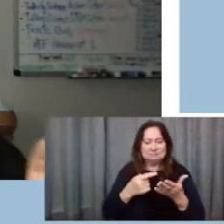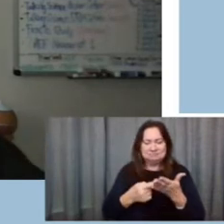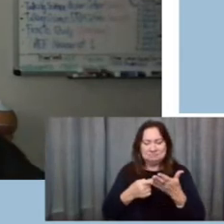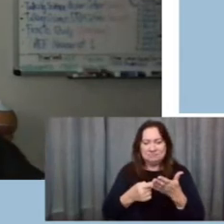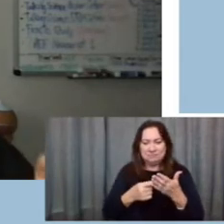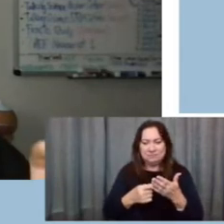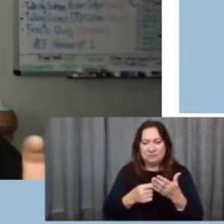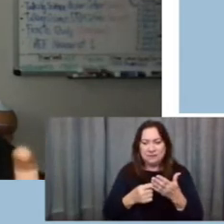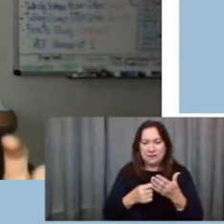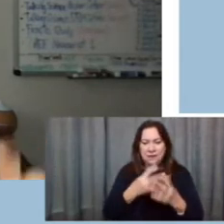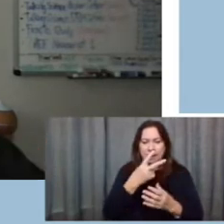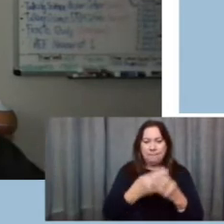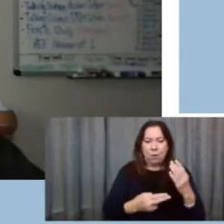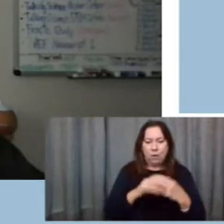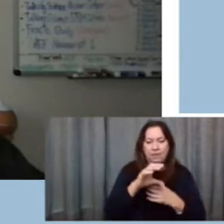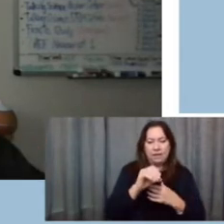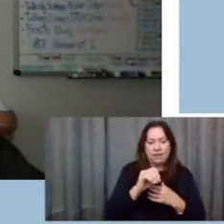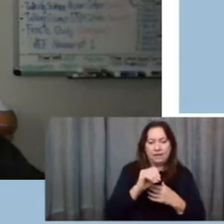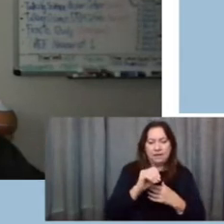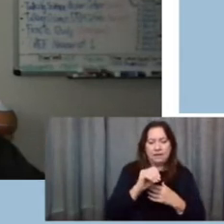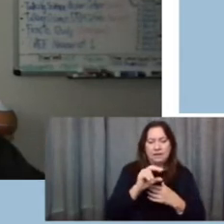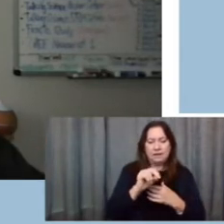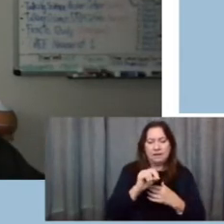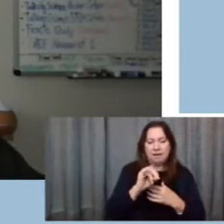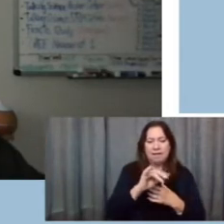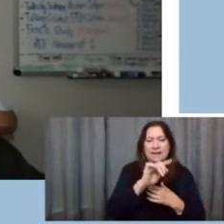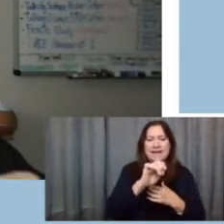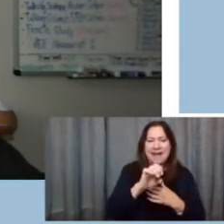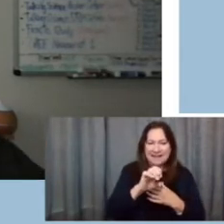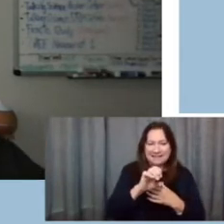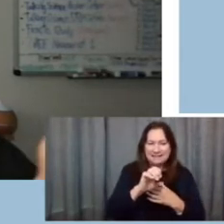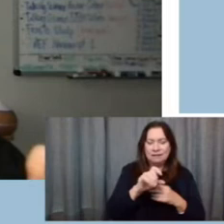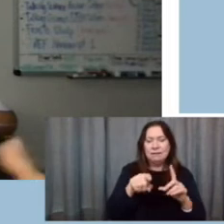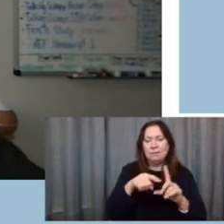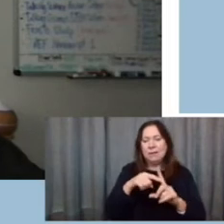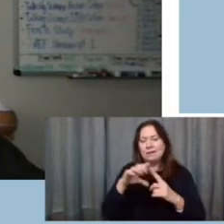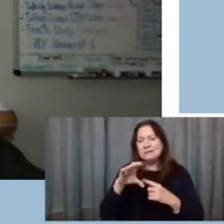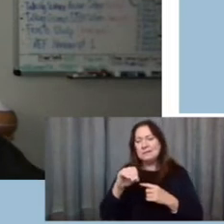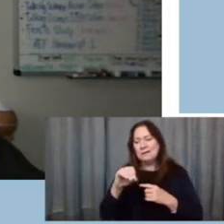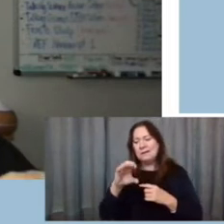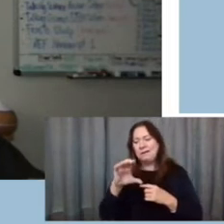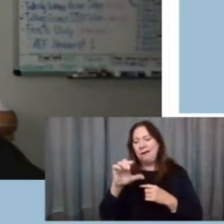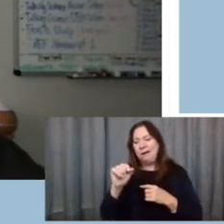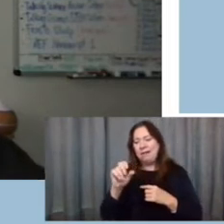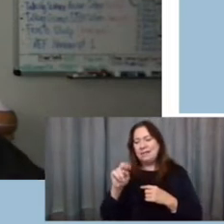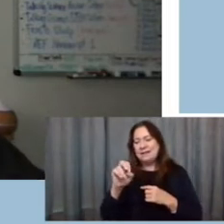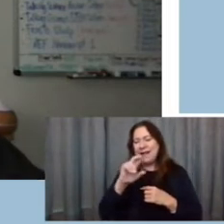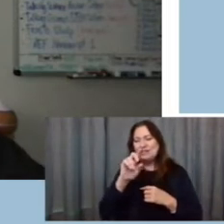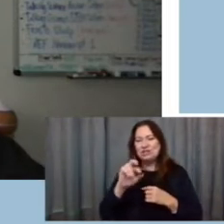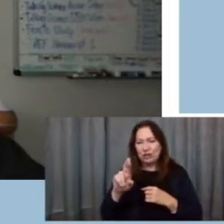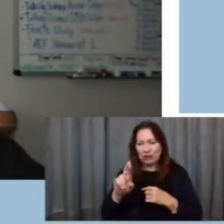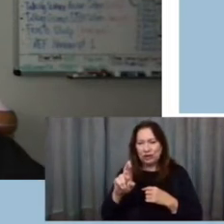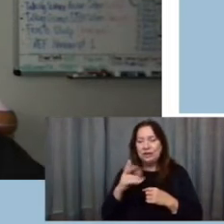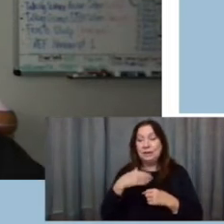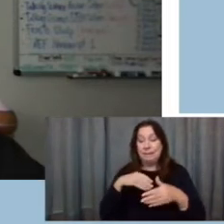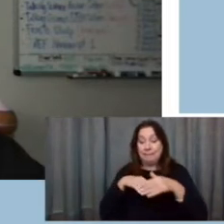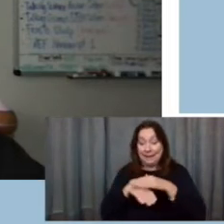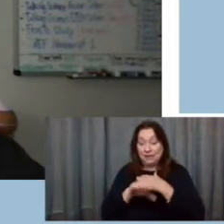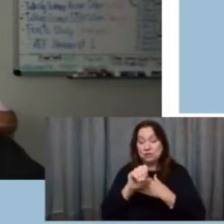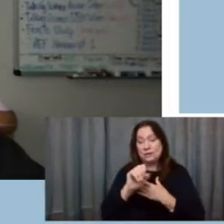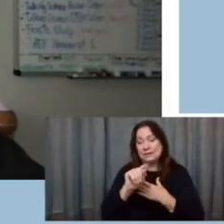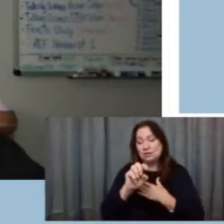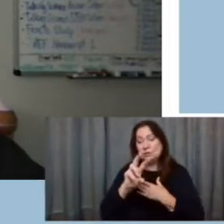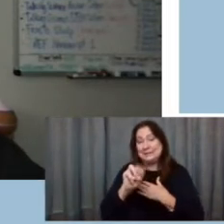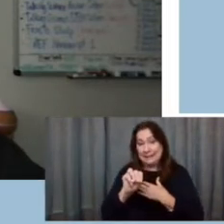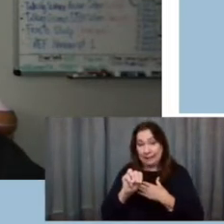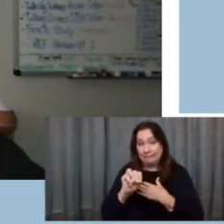being both colonized and the colonizer, and becoming aware that my entry into STEM and STEM education